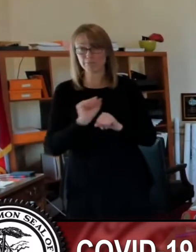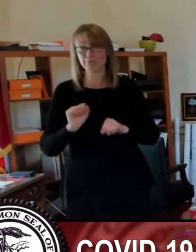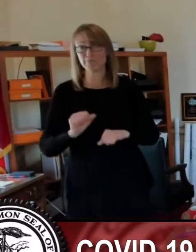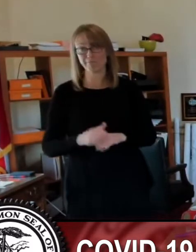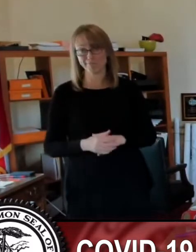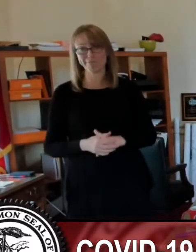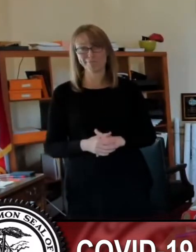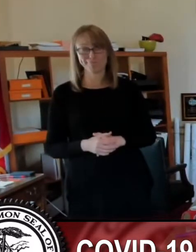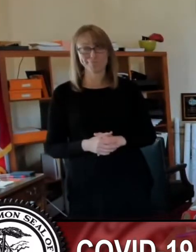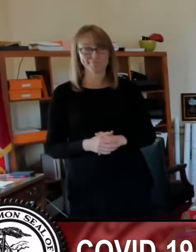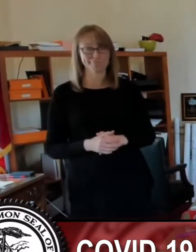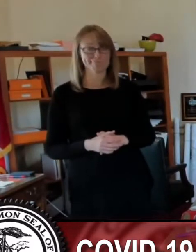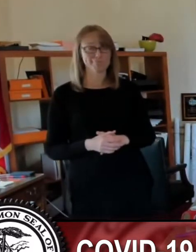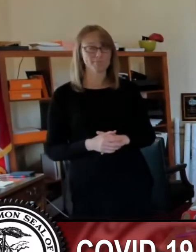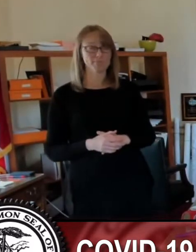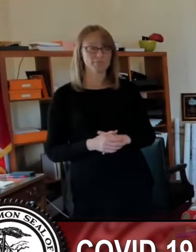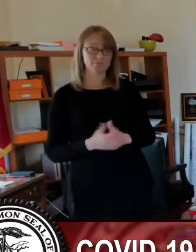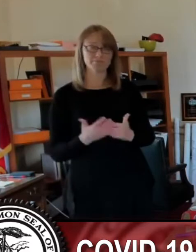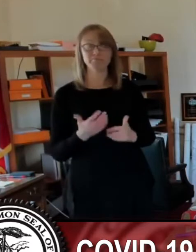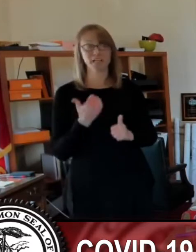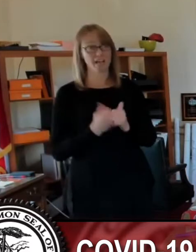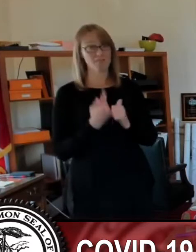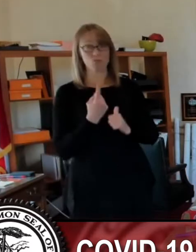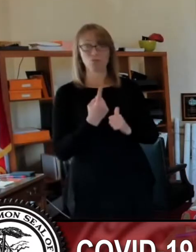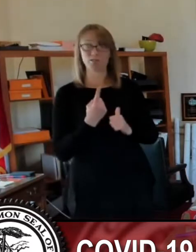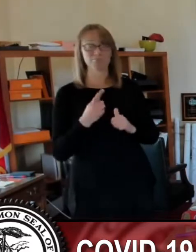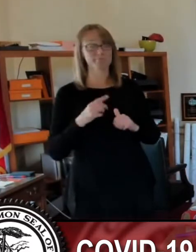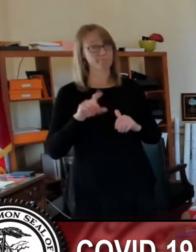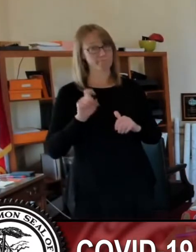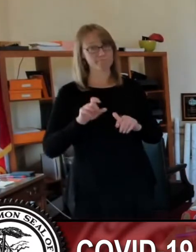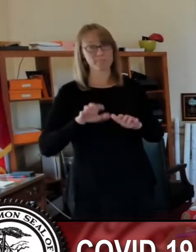So it's up to each one of us to do our part,